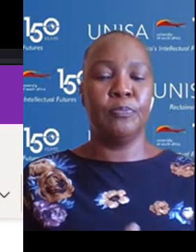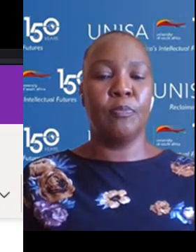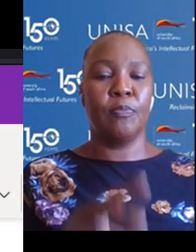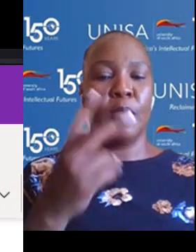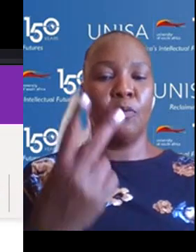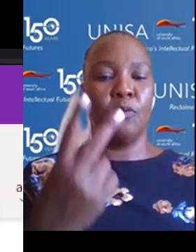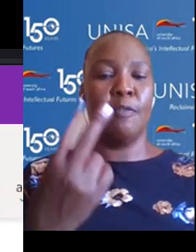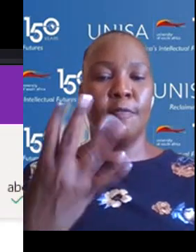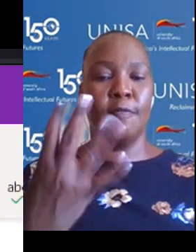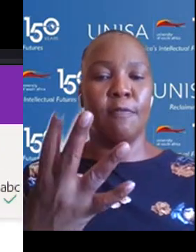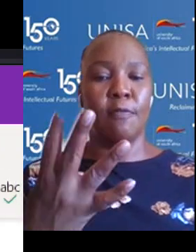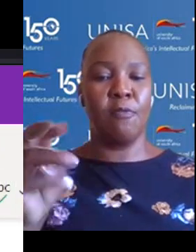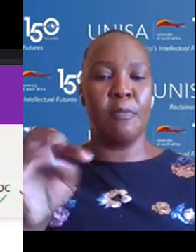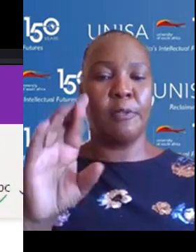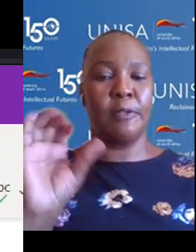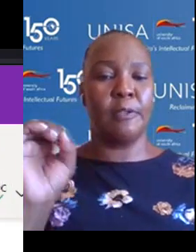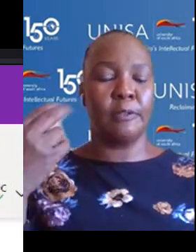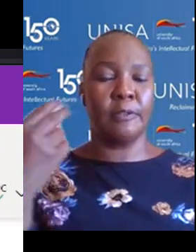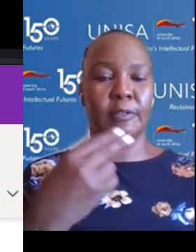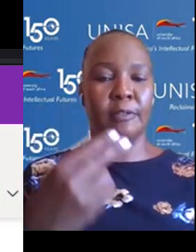24th of March,